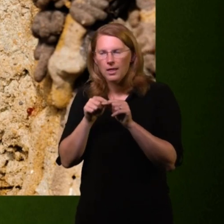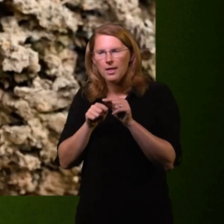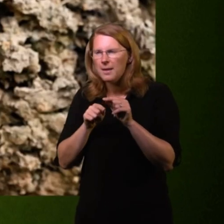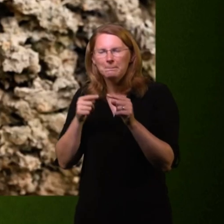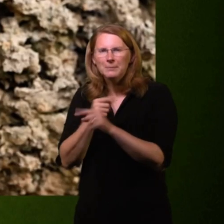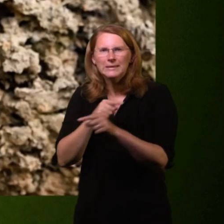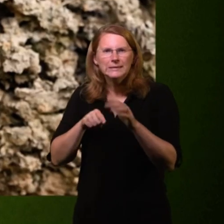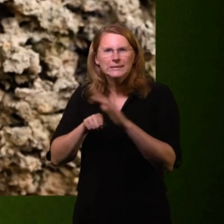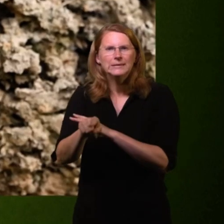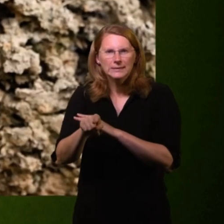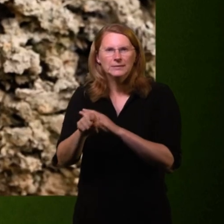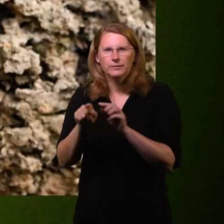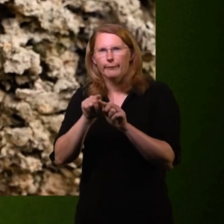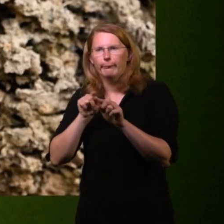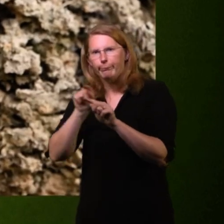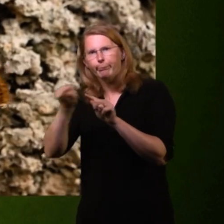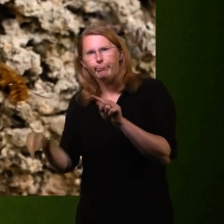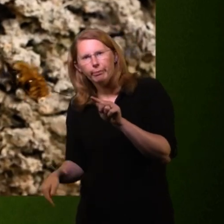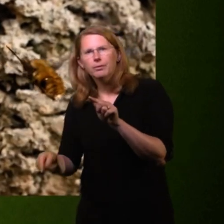side.